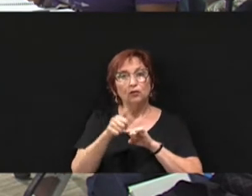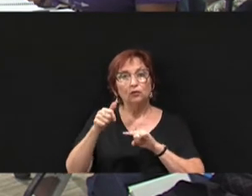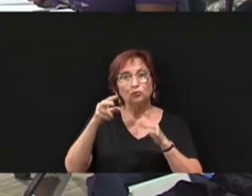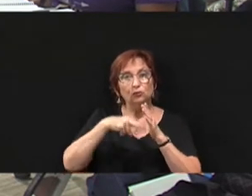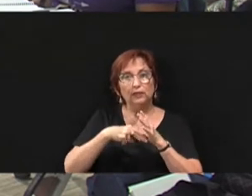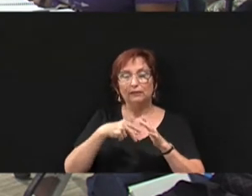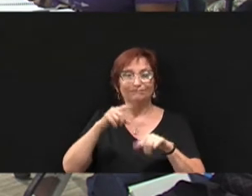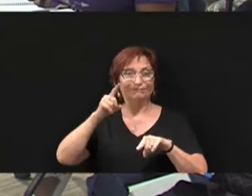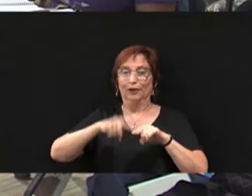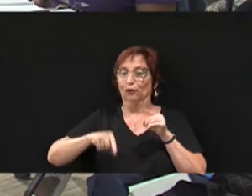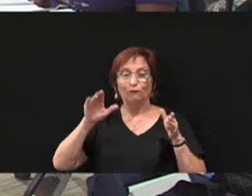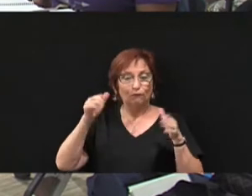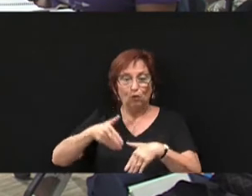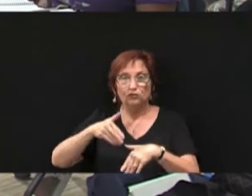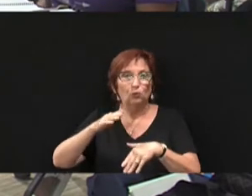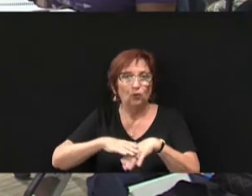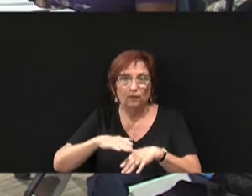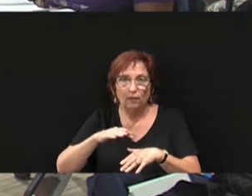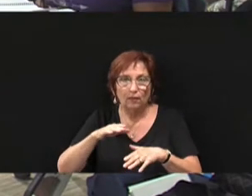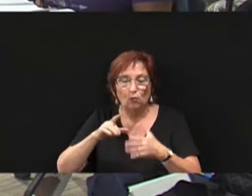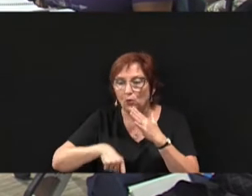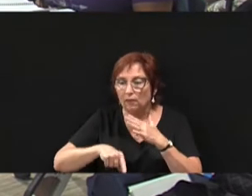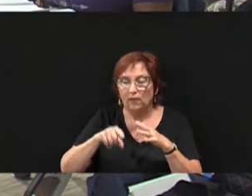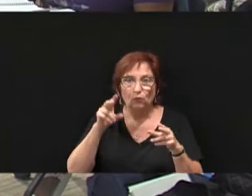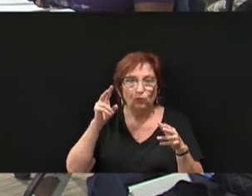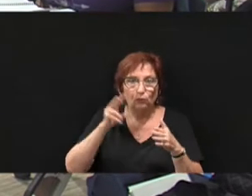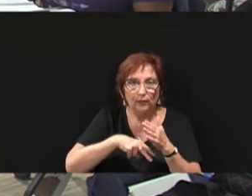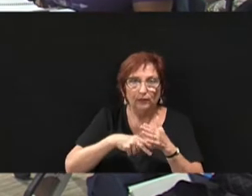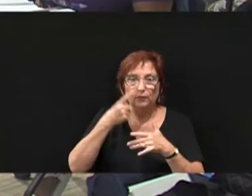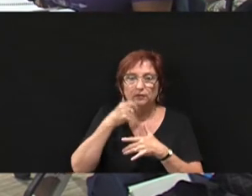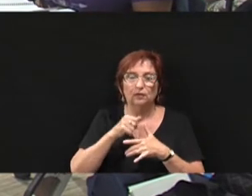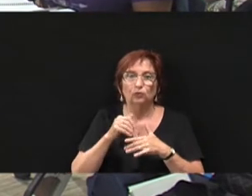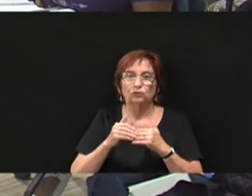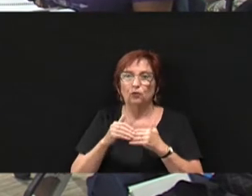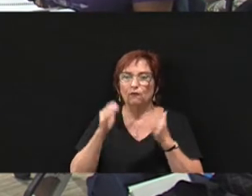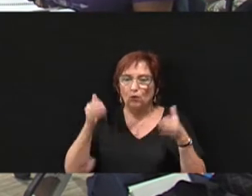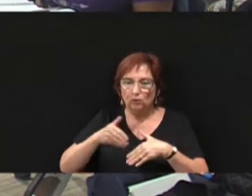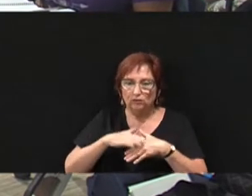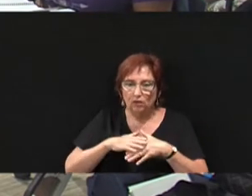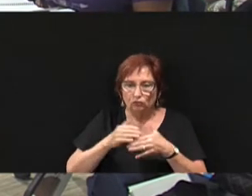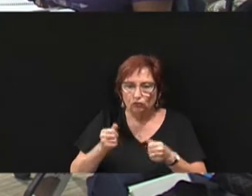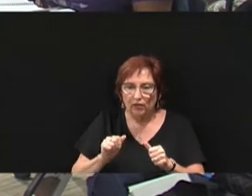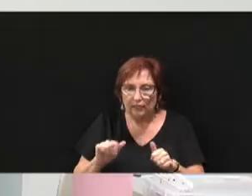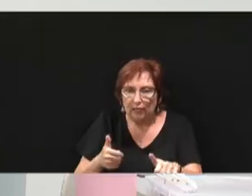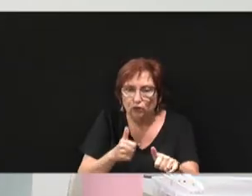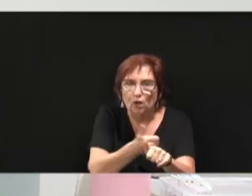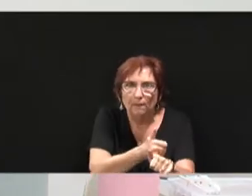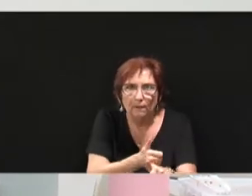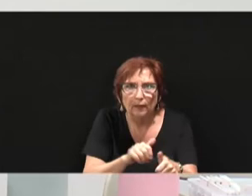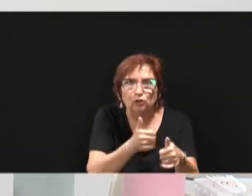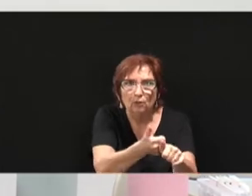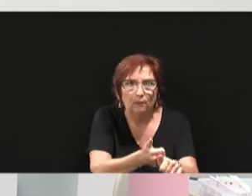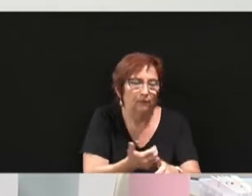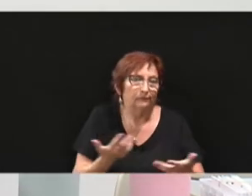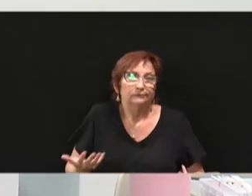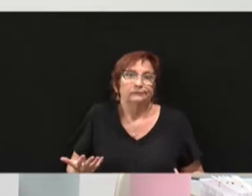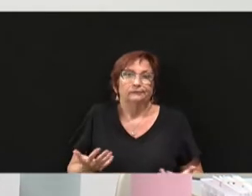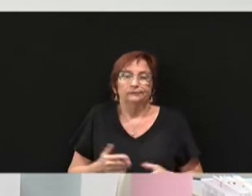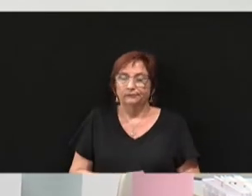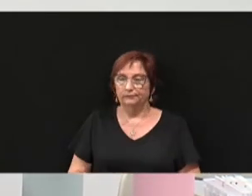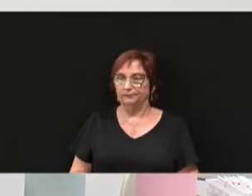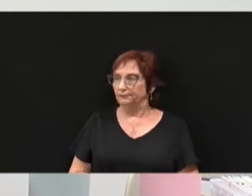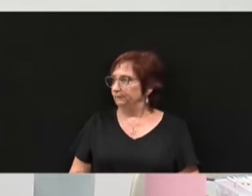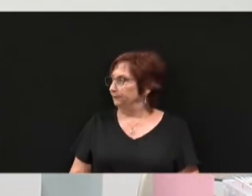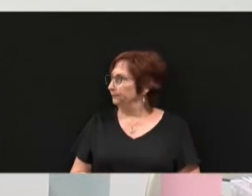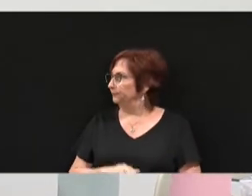focus on what they were reading because I was so focused on trying to catch up. Okay, excellent. A